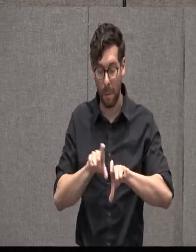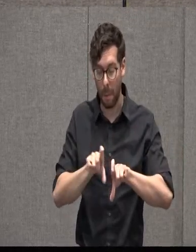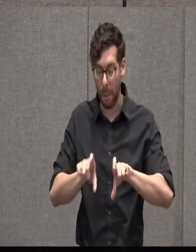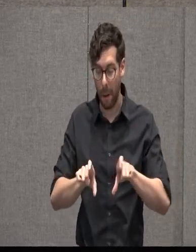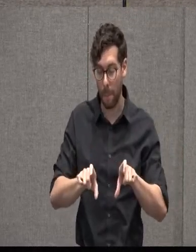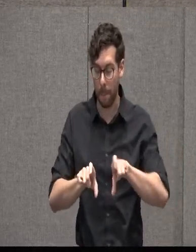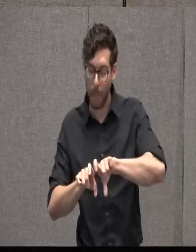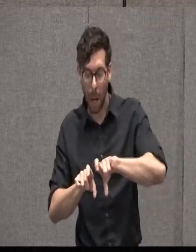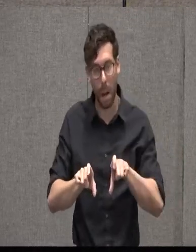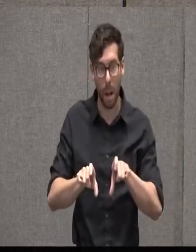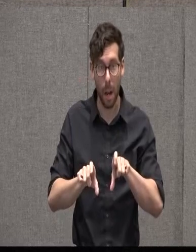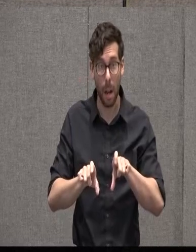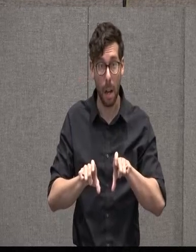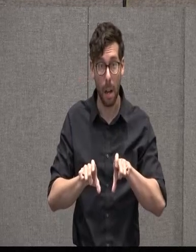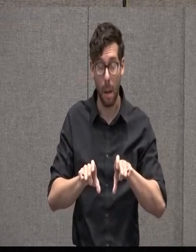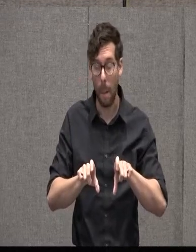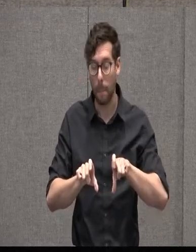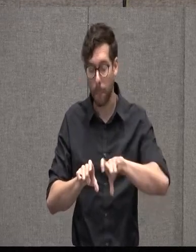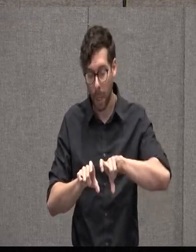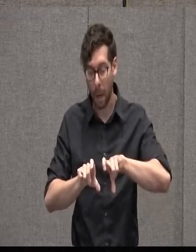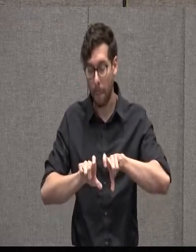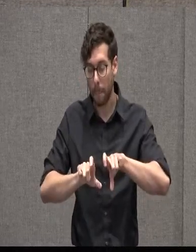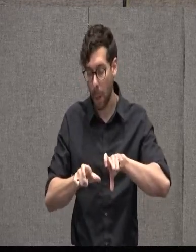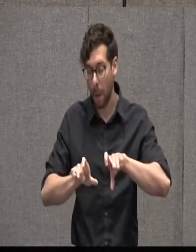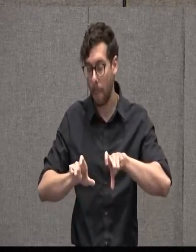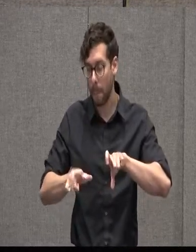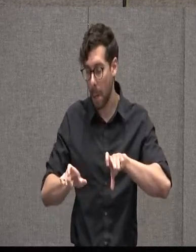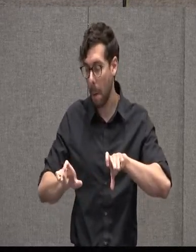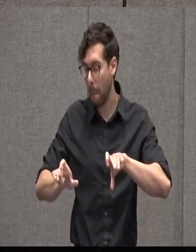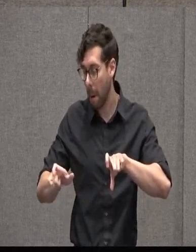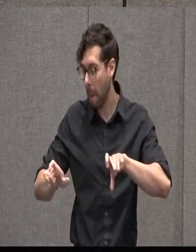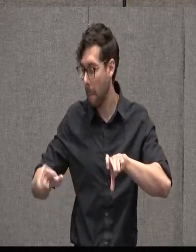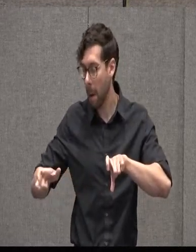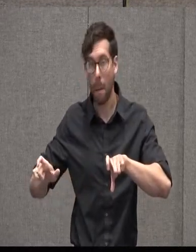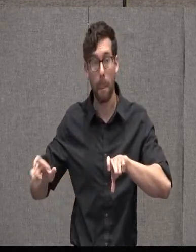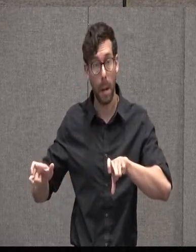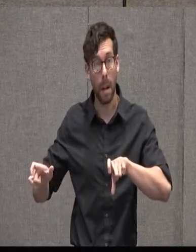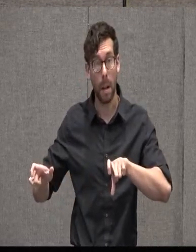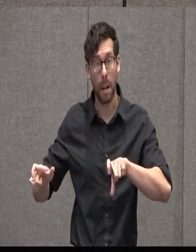Oh, I completely missed. I'm going to hold it here.